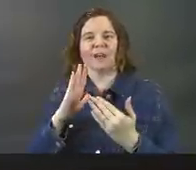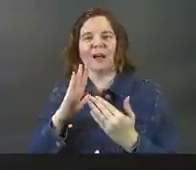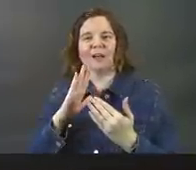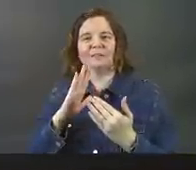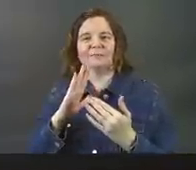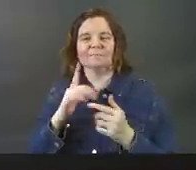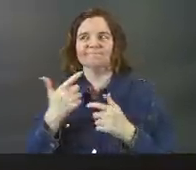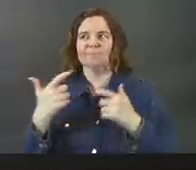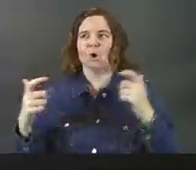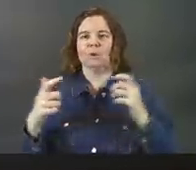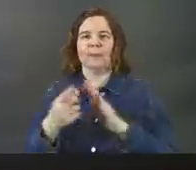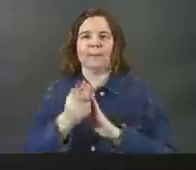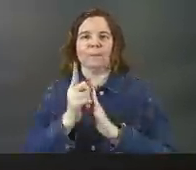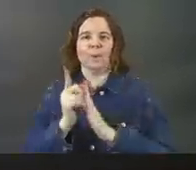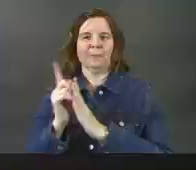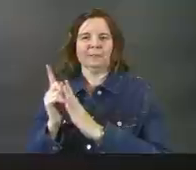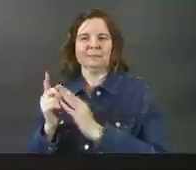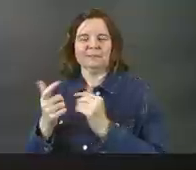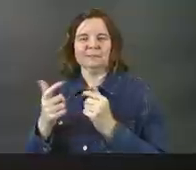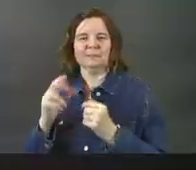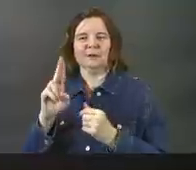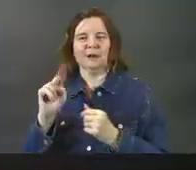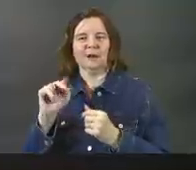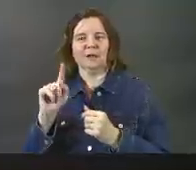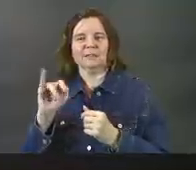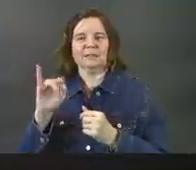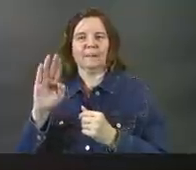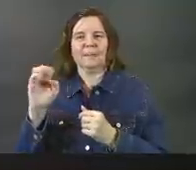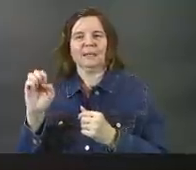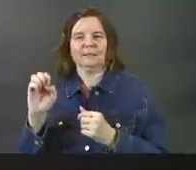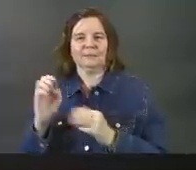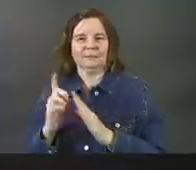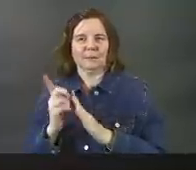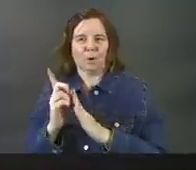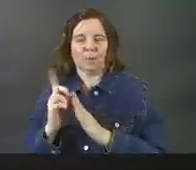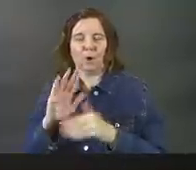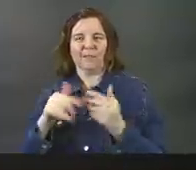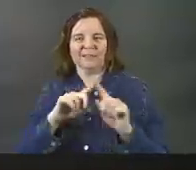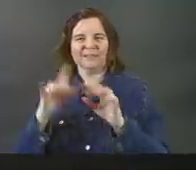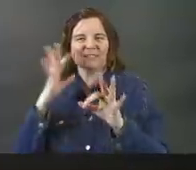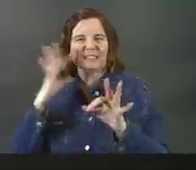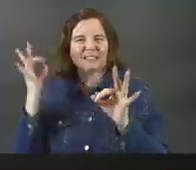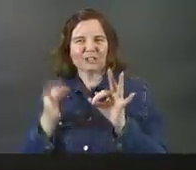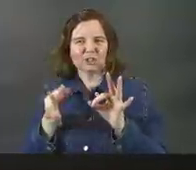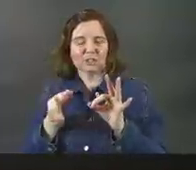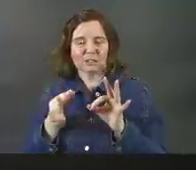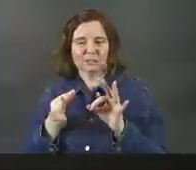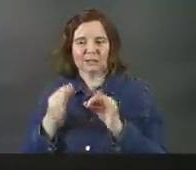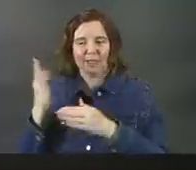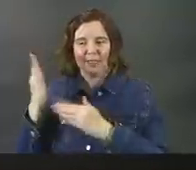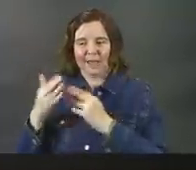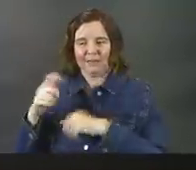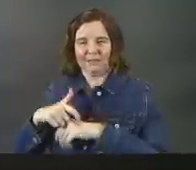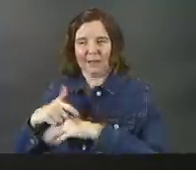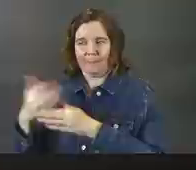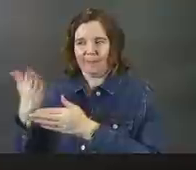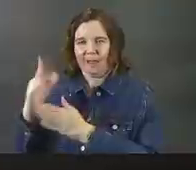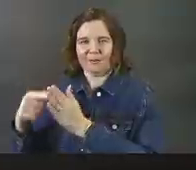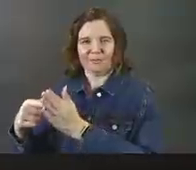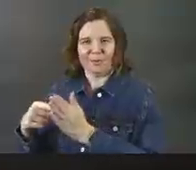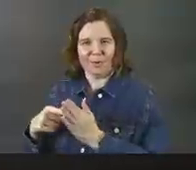ultimate moments. All of these ultimate decisions at the end of time that God shows.